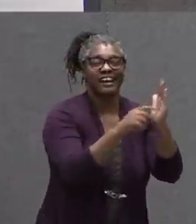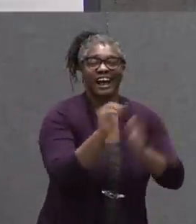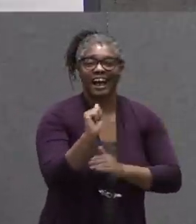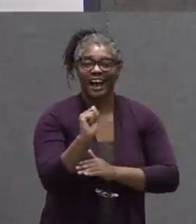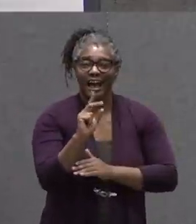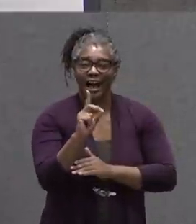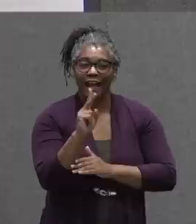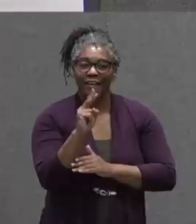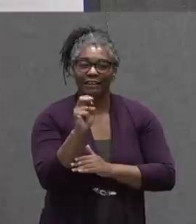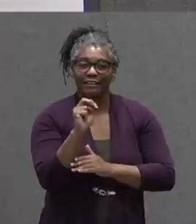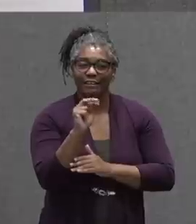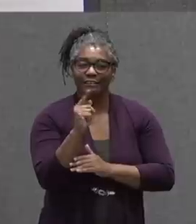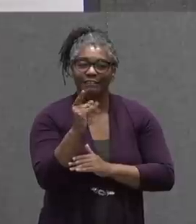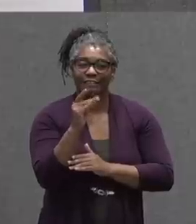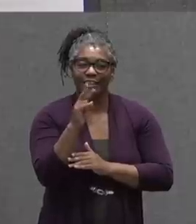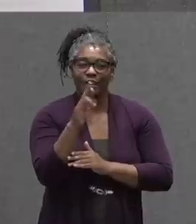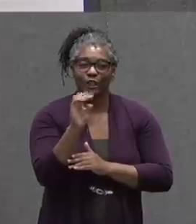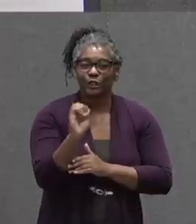map.